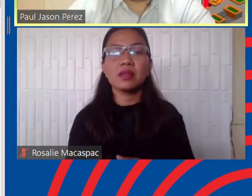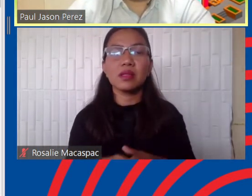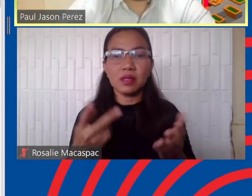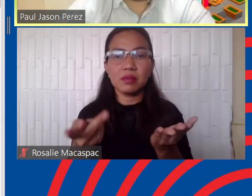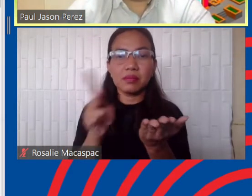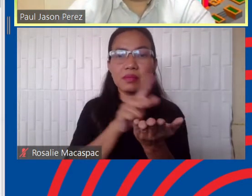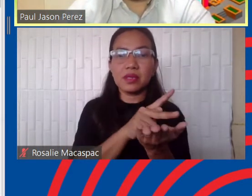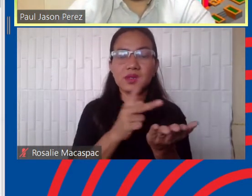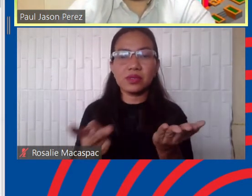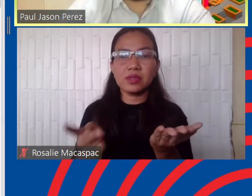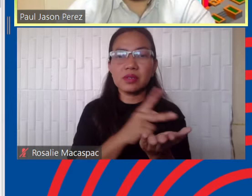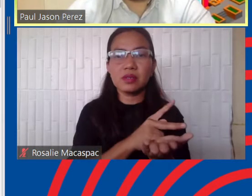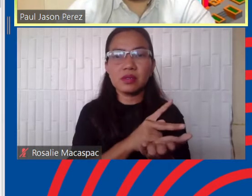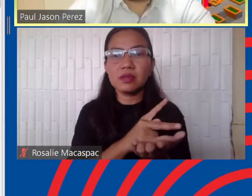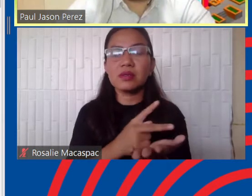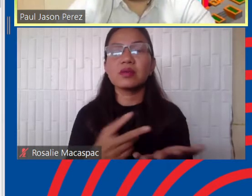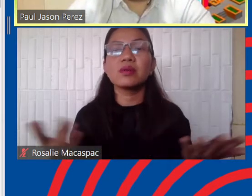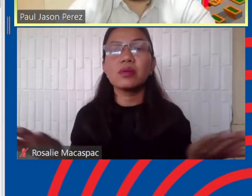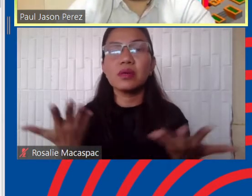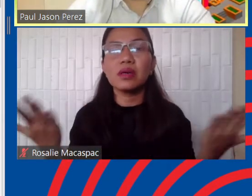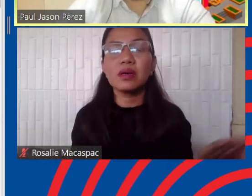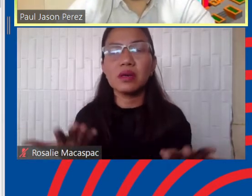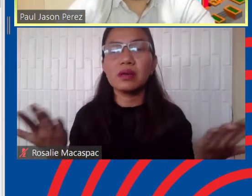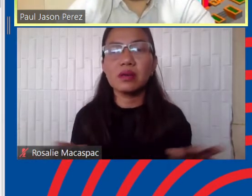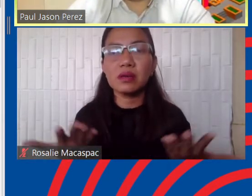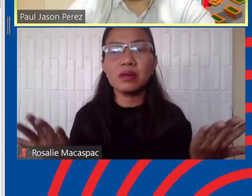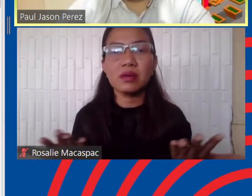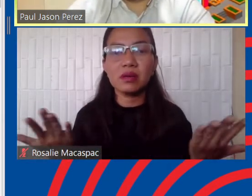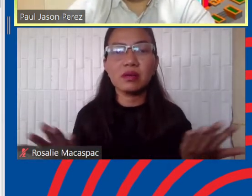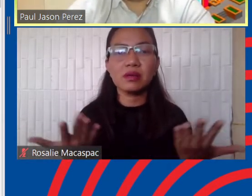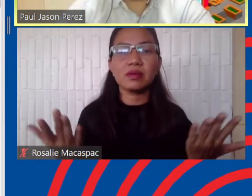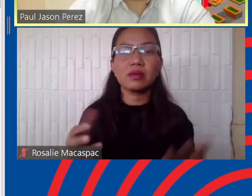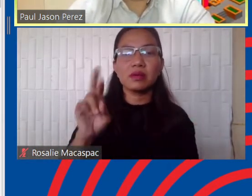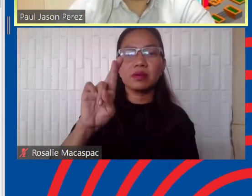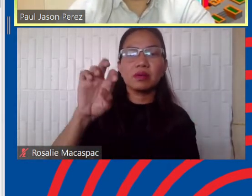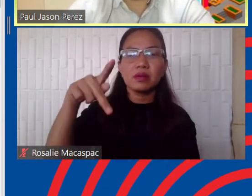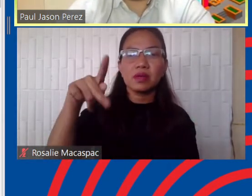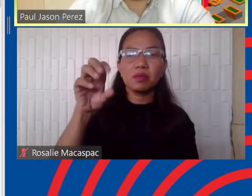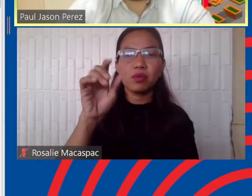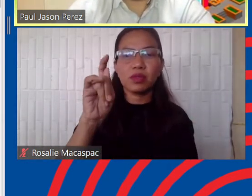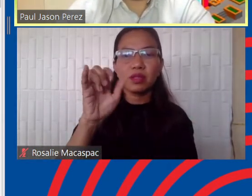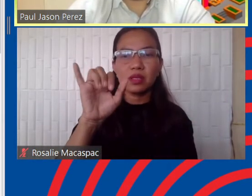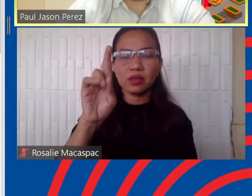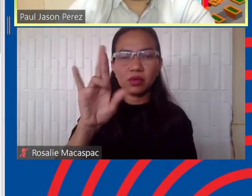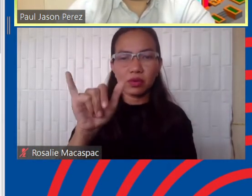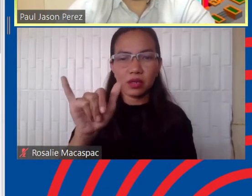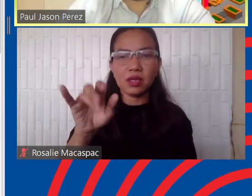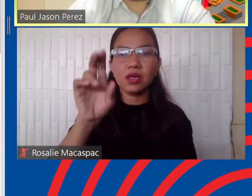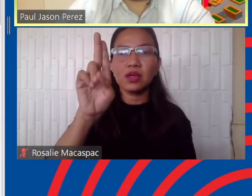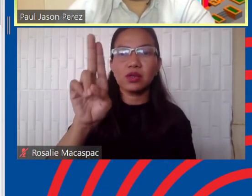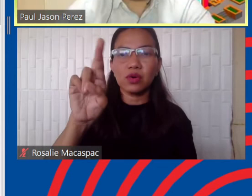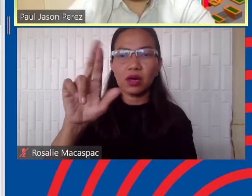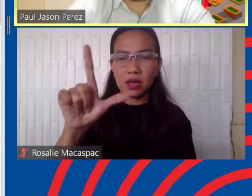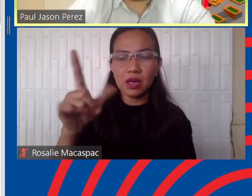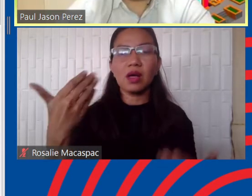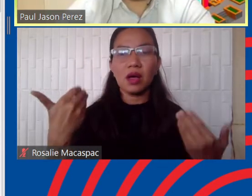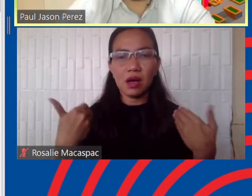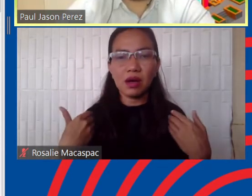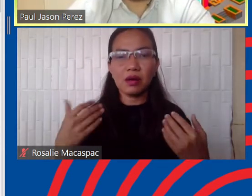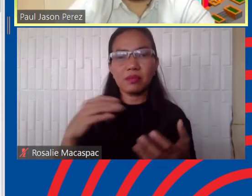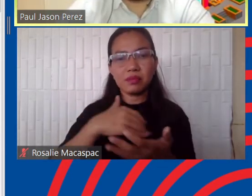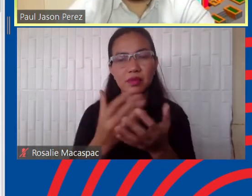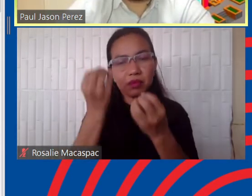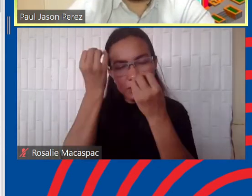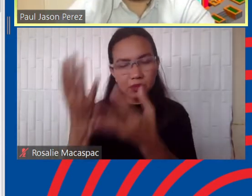then you will see where's the repository URL. There's also some information about the